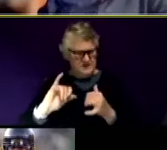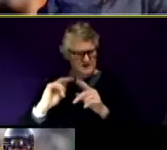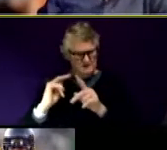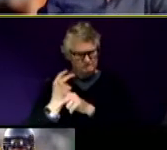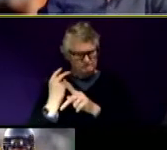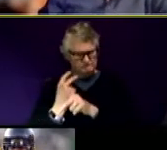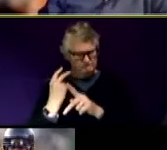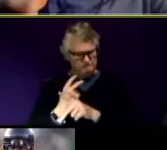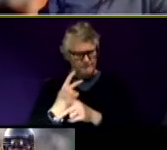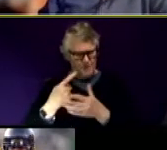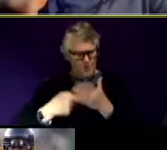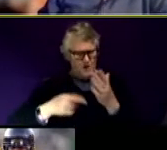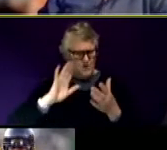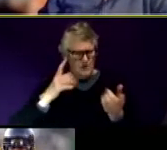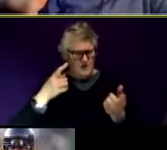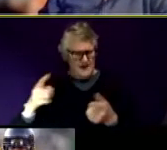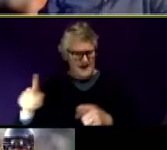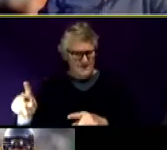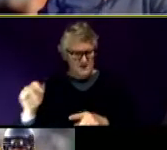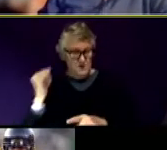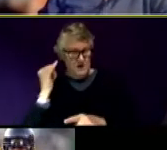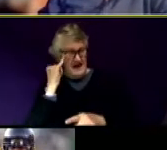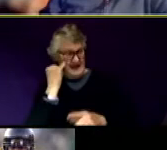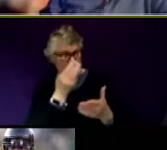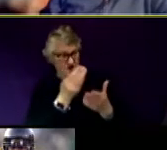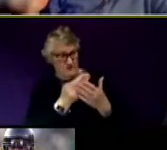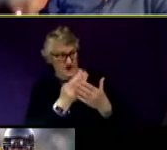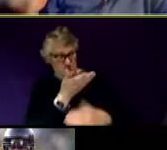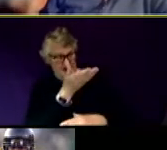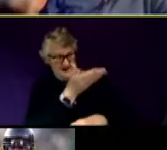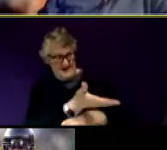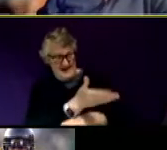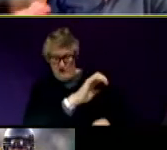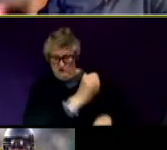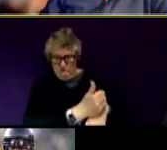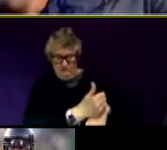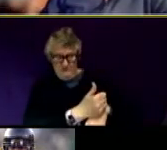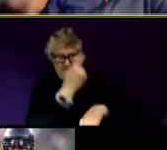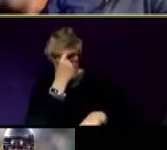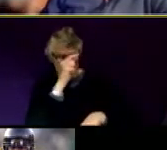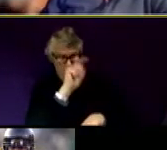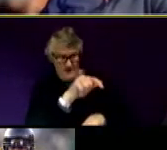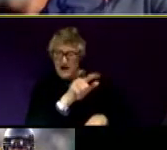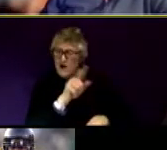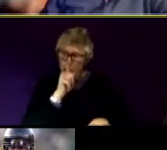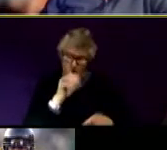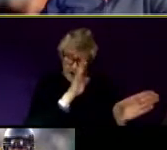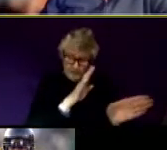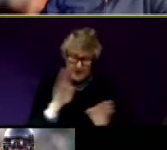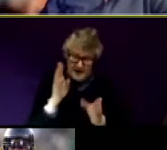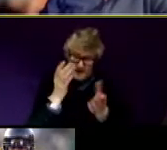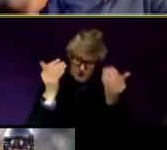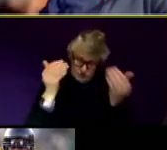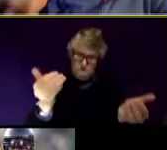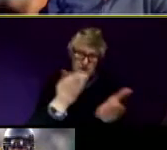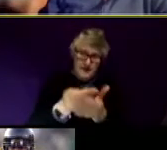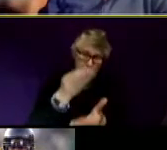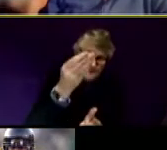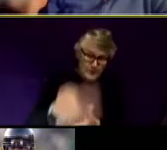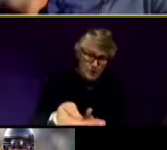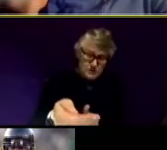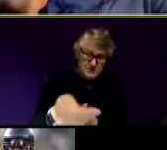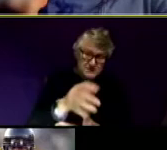so if this budget is there in play for this, are they planning on purchasing the supplies? And